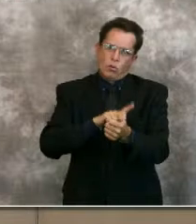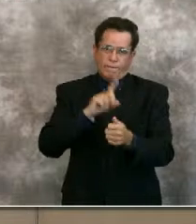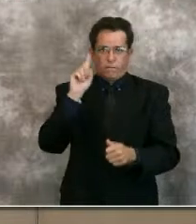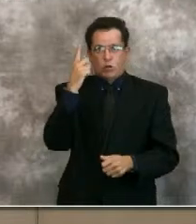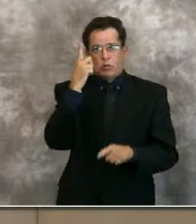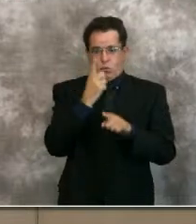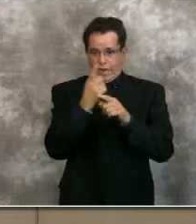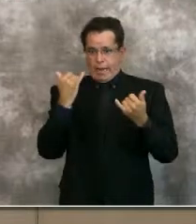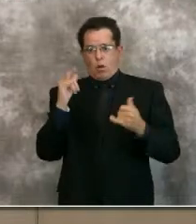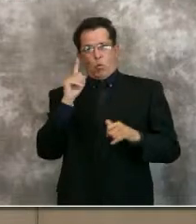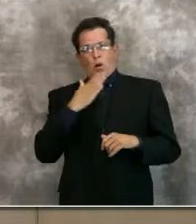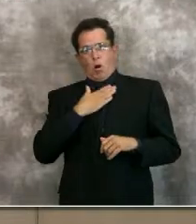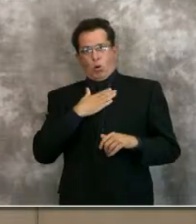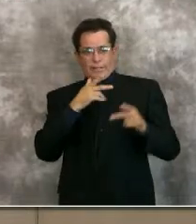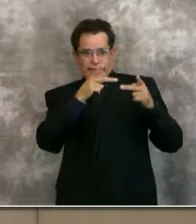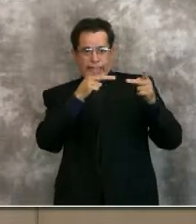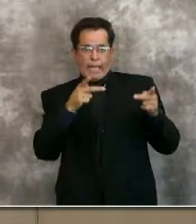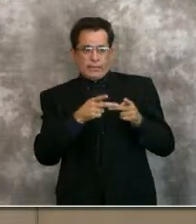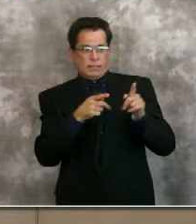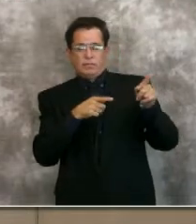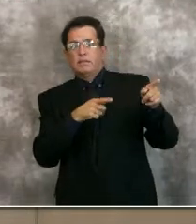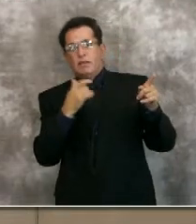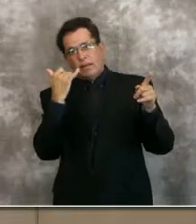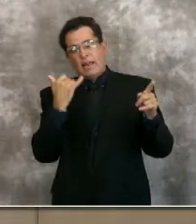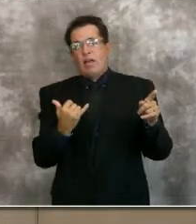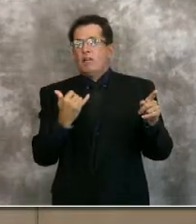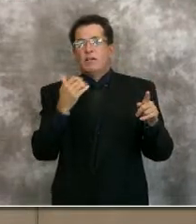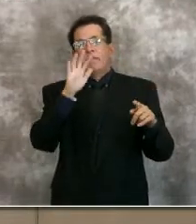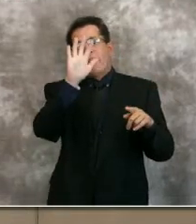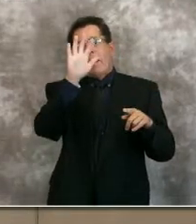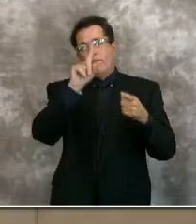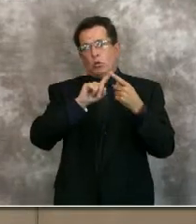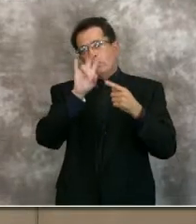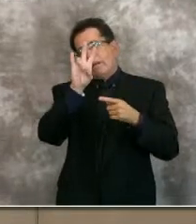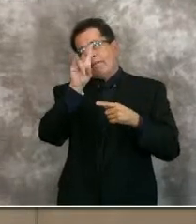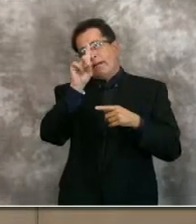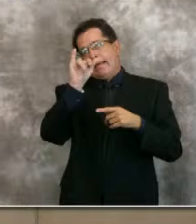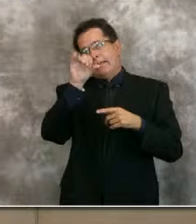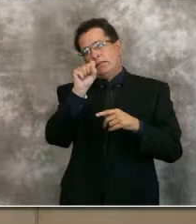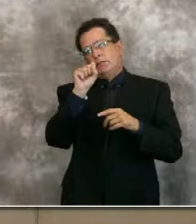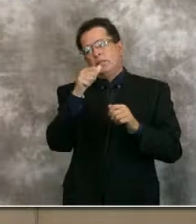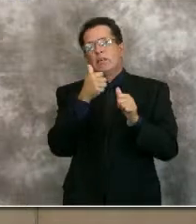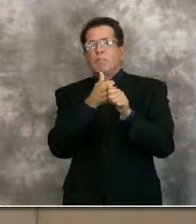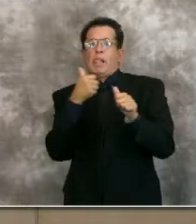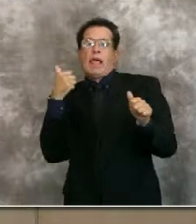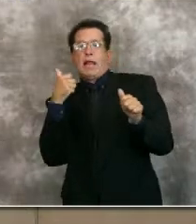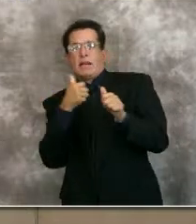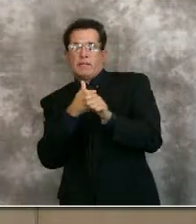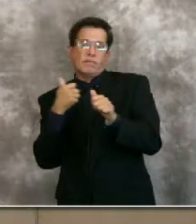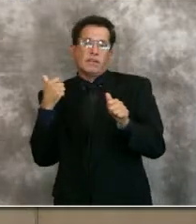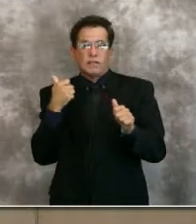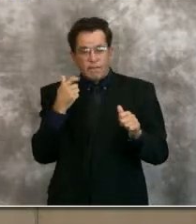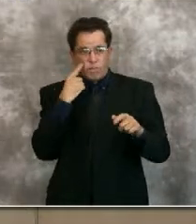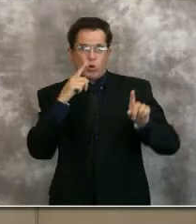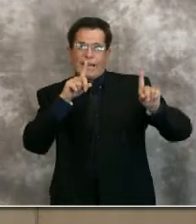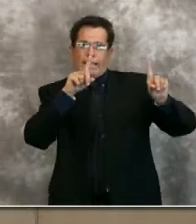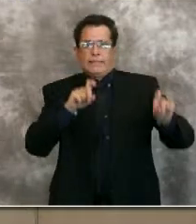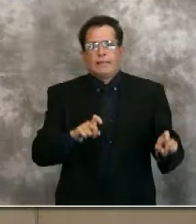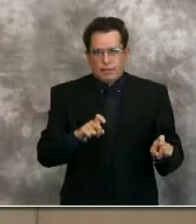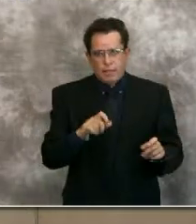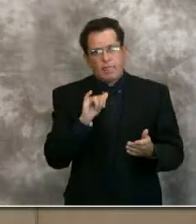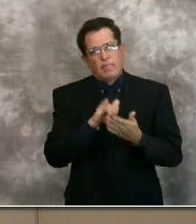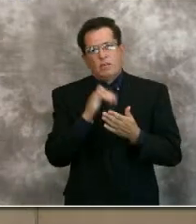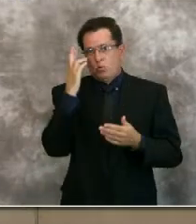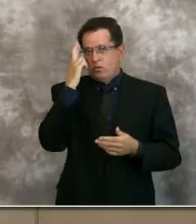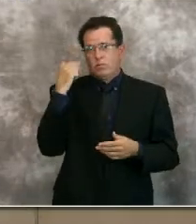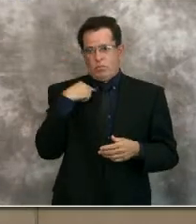we're experiencing about long delays, about 5-7 days for some of our testing sites, some sites even longer. That is why we